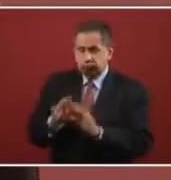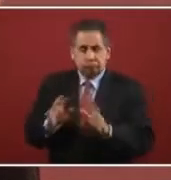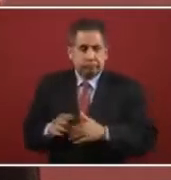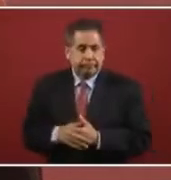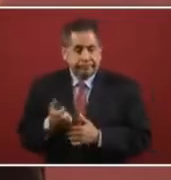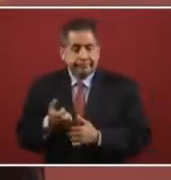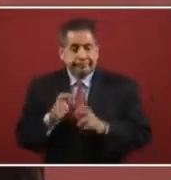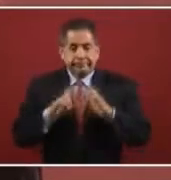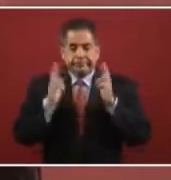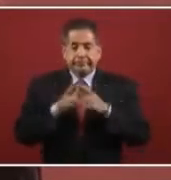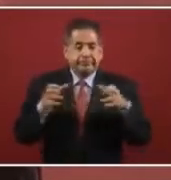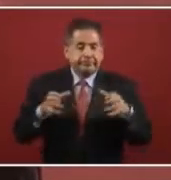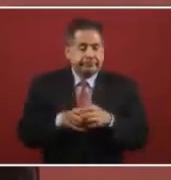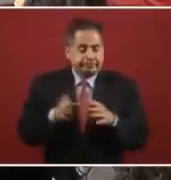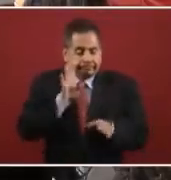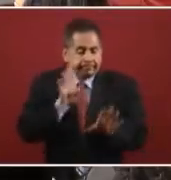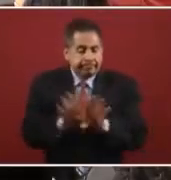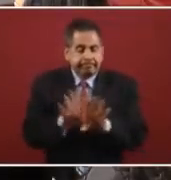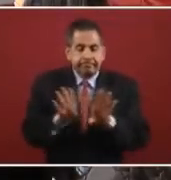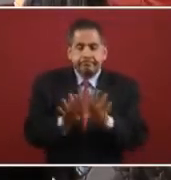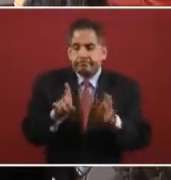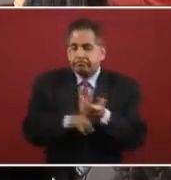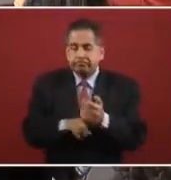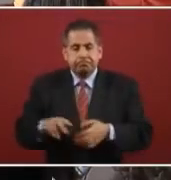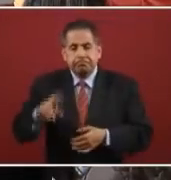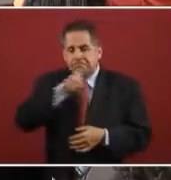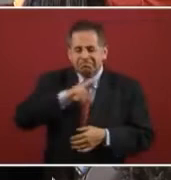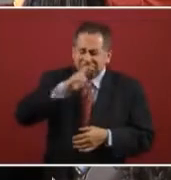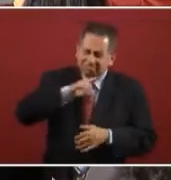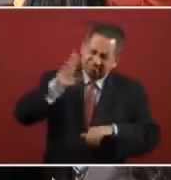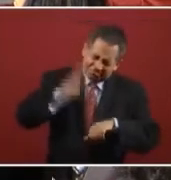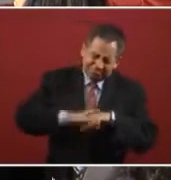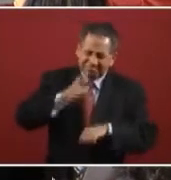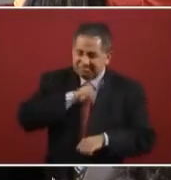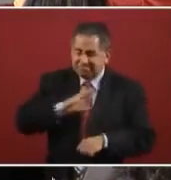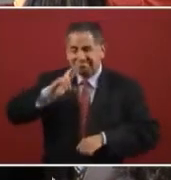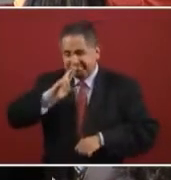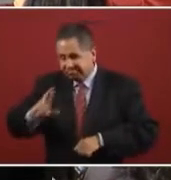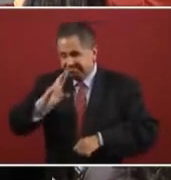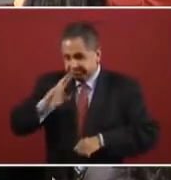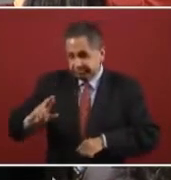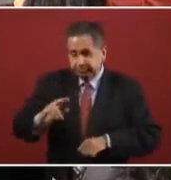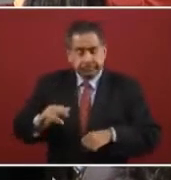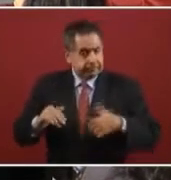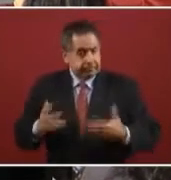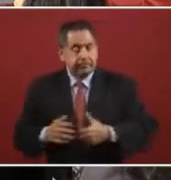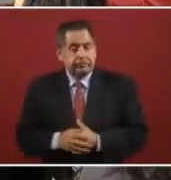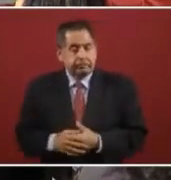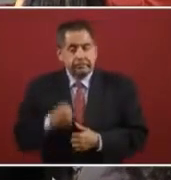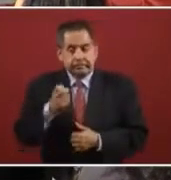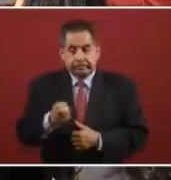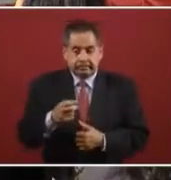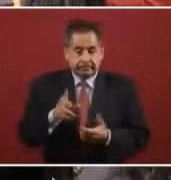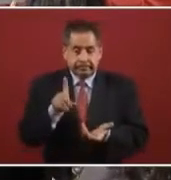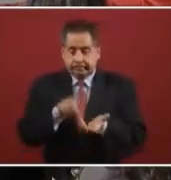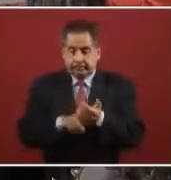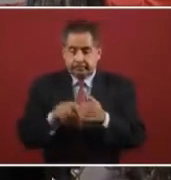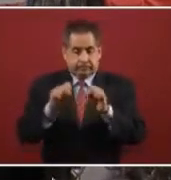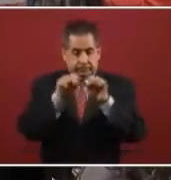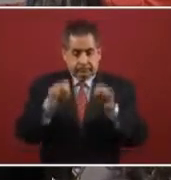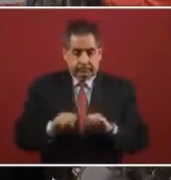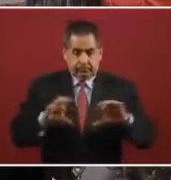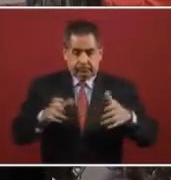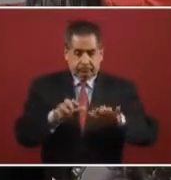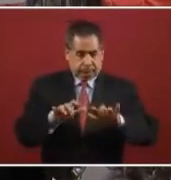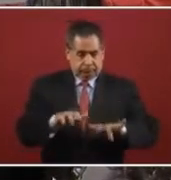And the meeting was precisely to find the way to make it a lot faster. So we